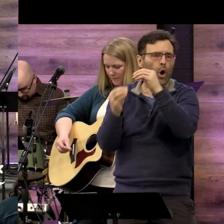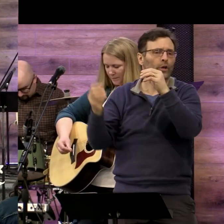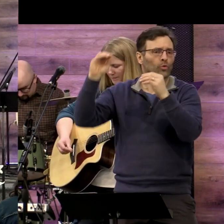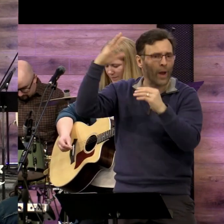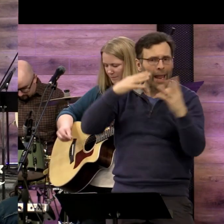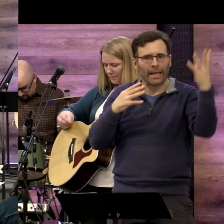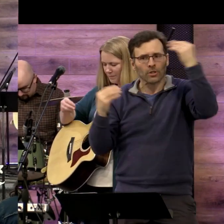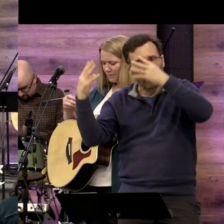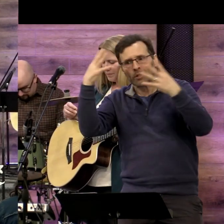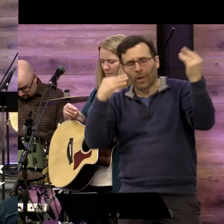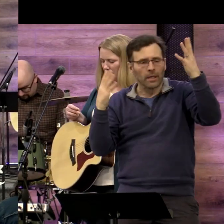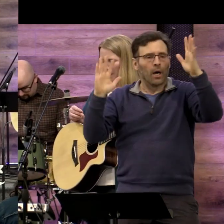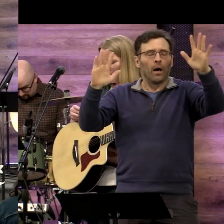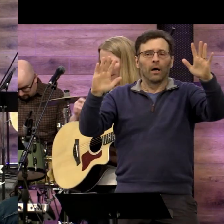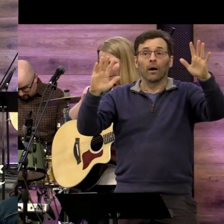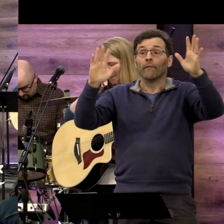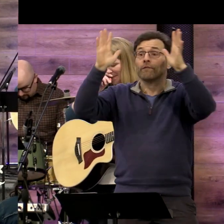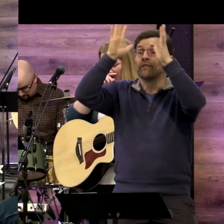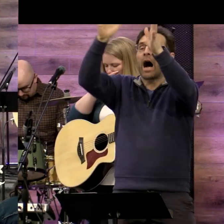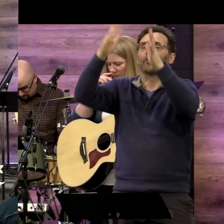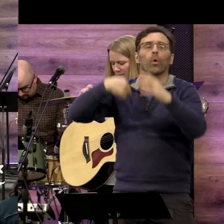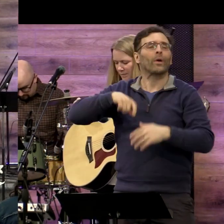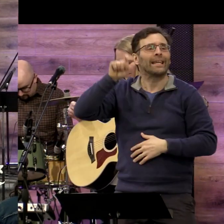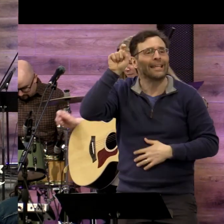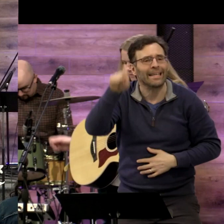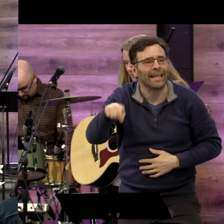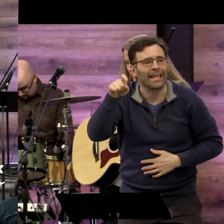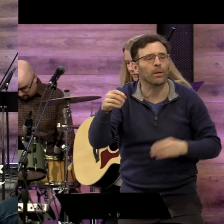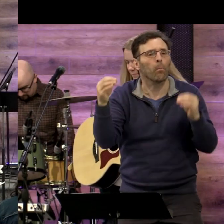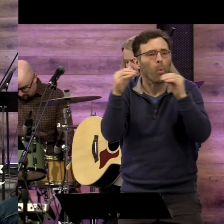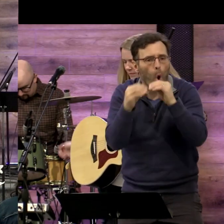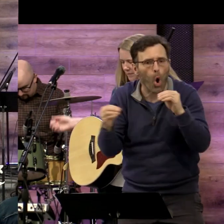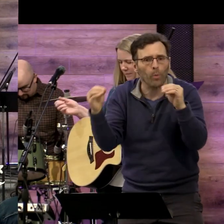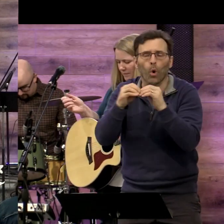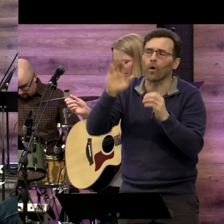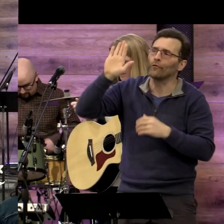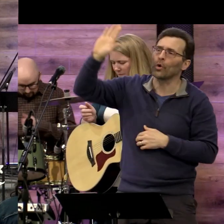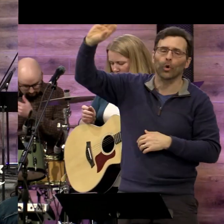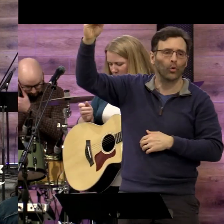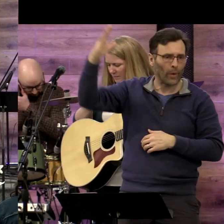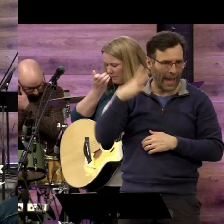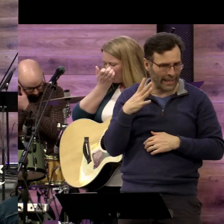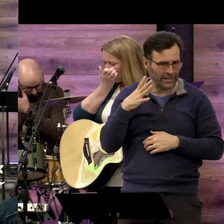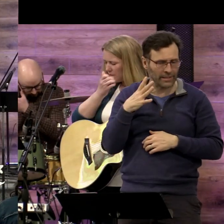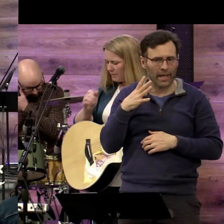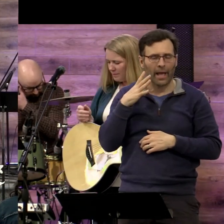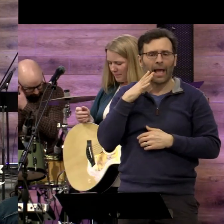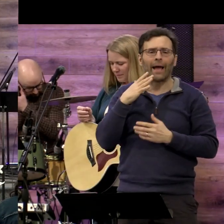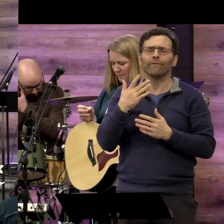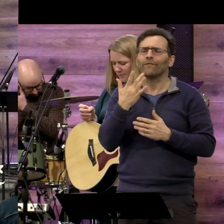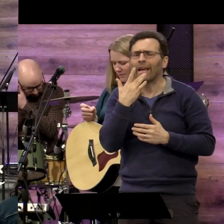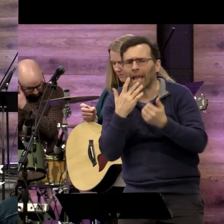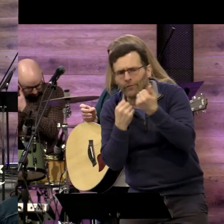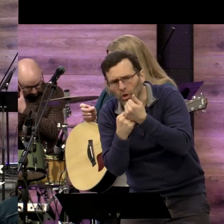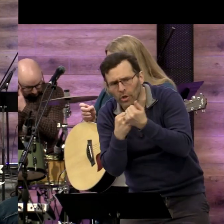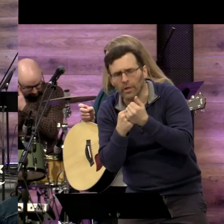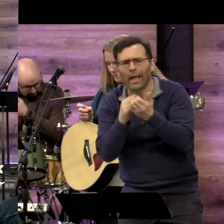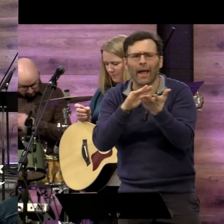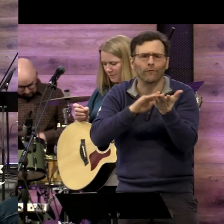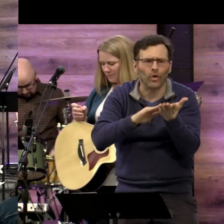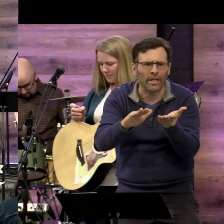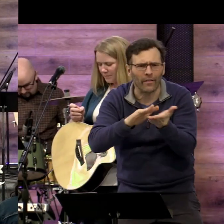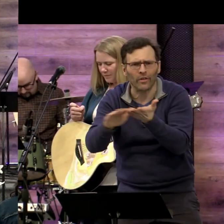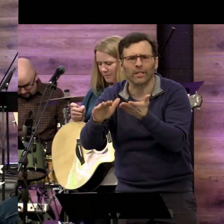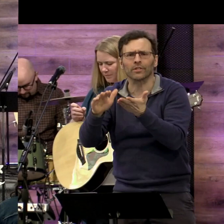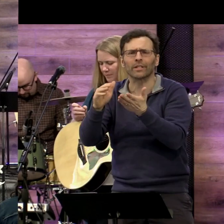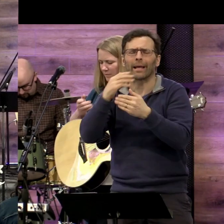grace. Father, we need more and more of your grace and favor and forgiveness